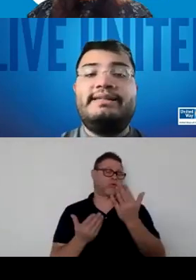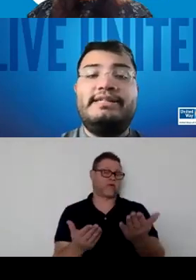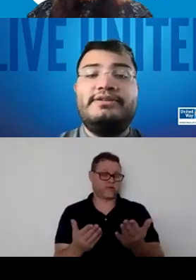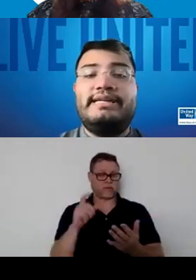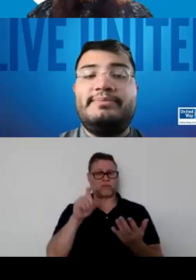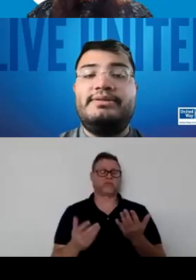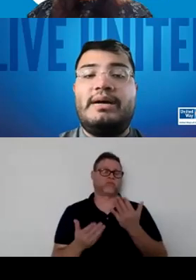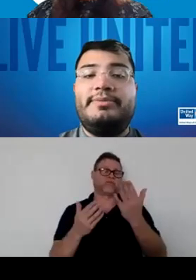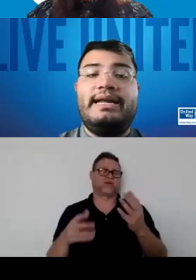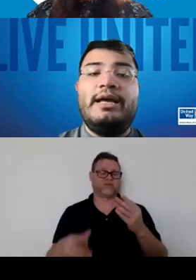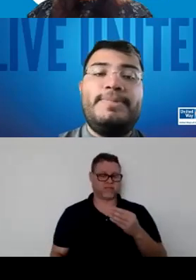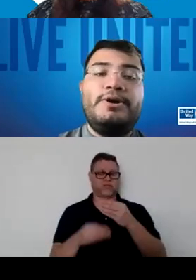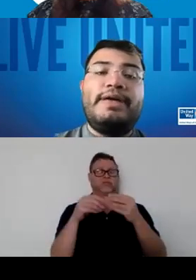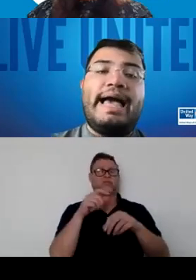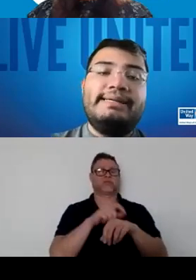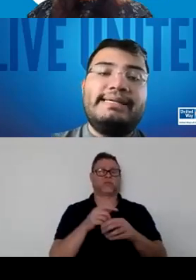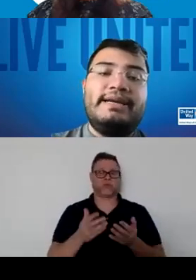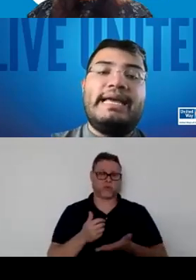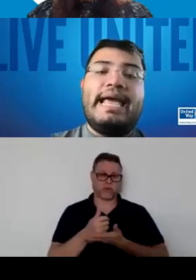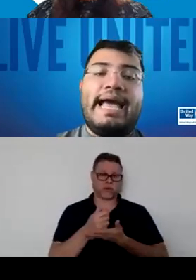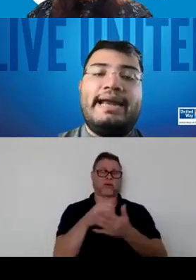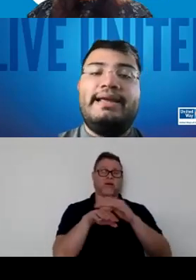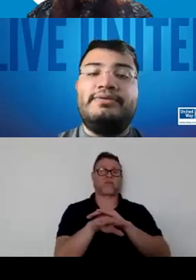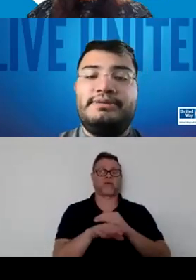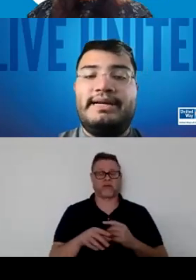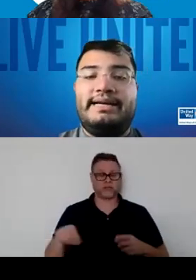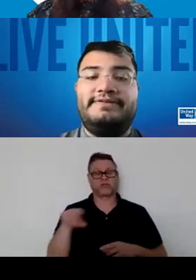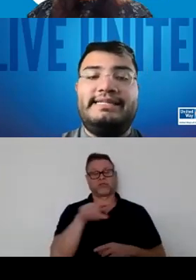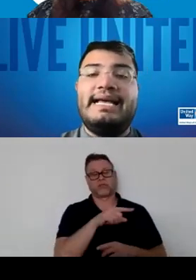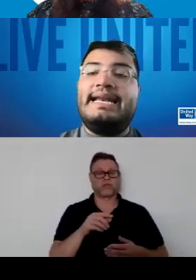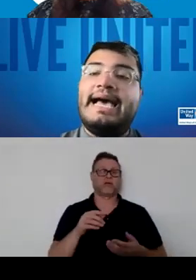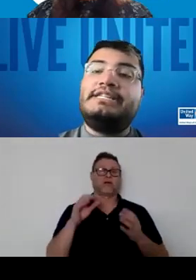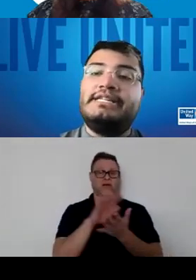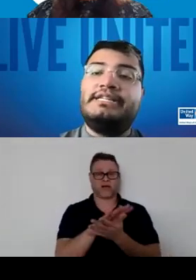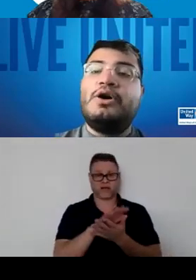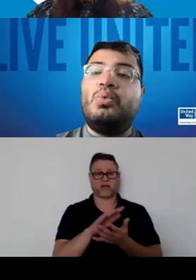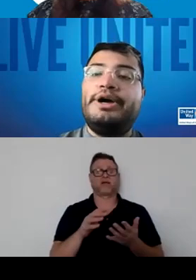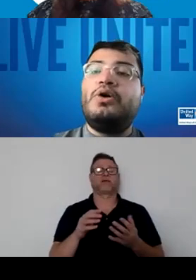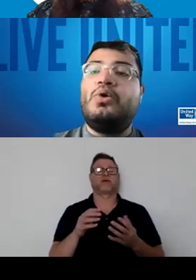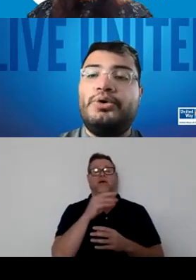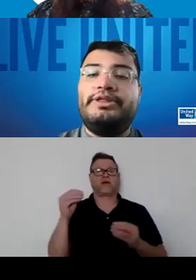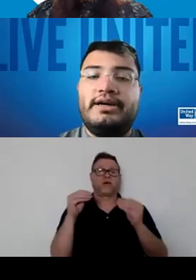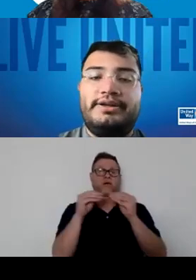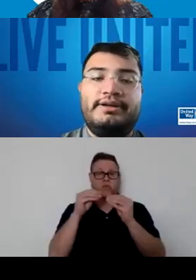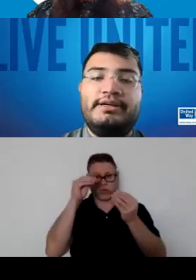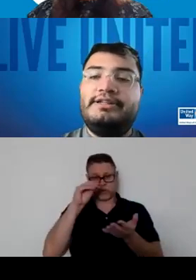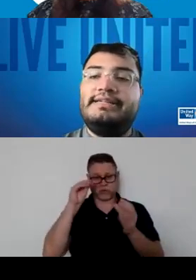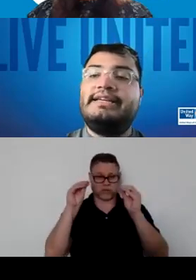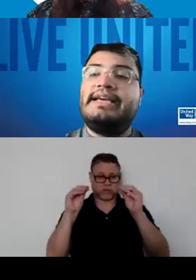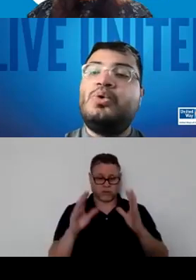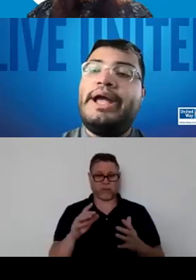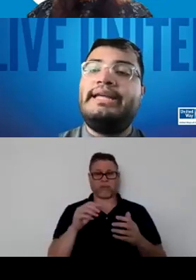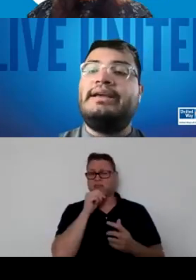provide additional time to accommodate both academic and enrichment activities, not just one or the other. So